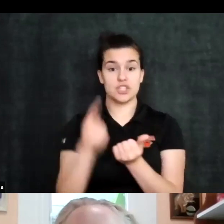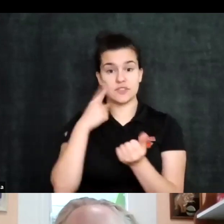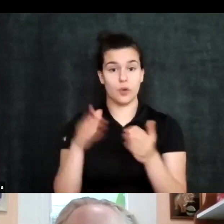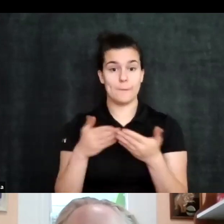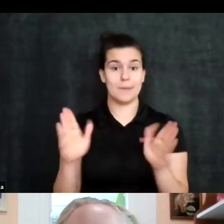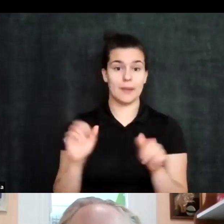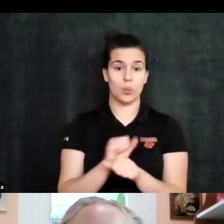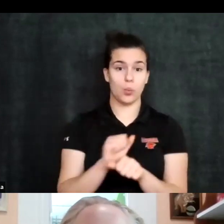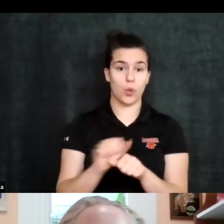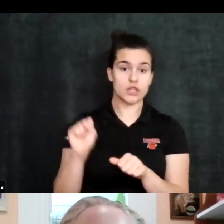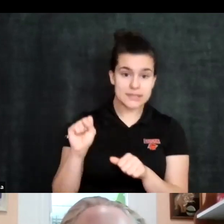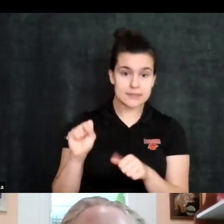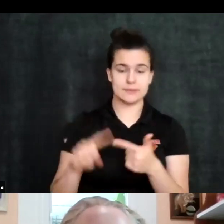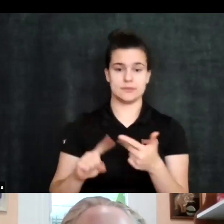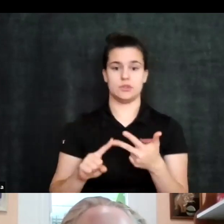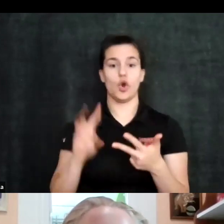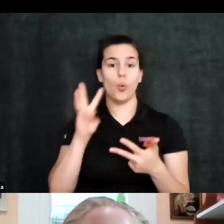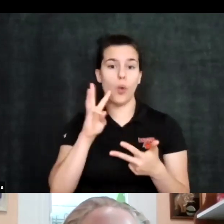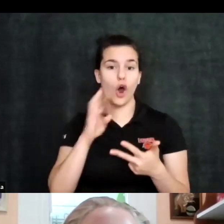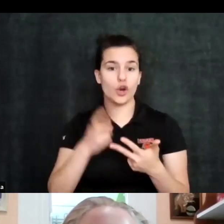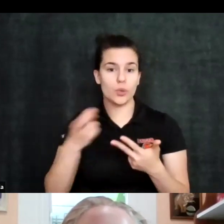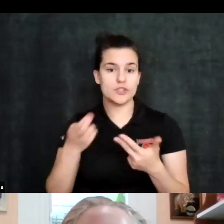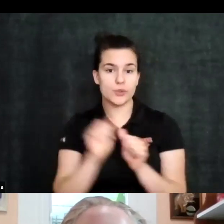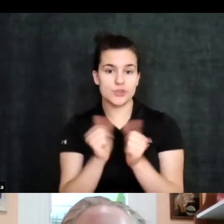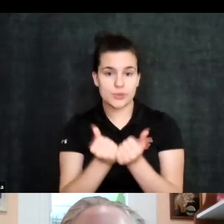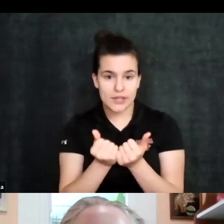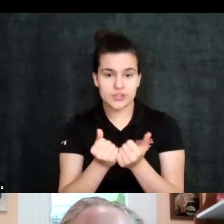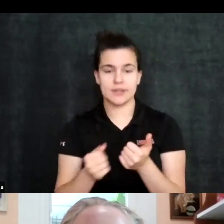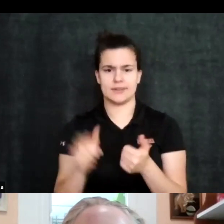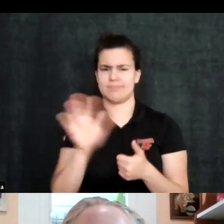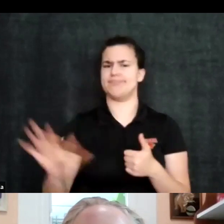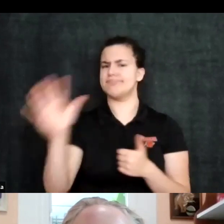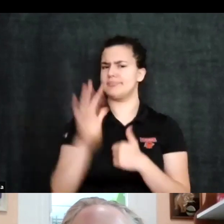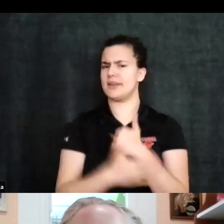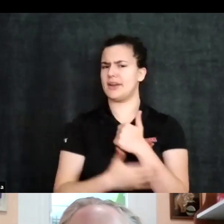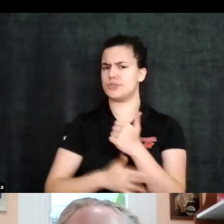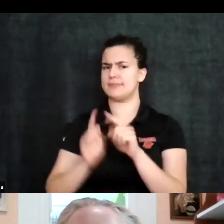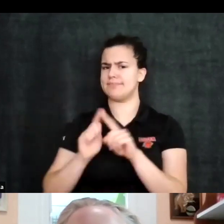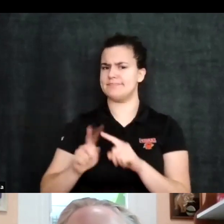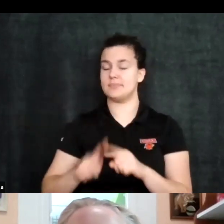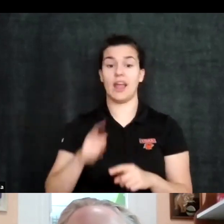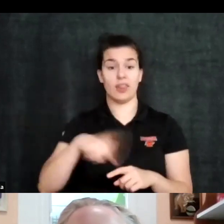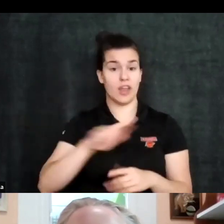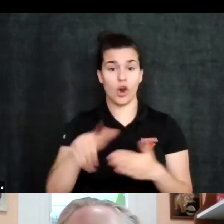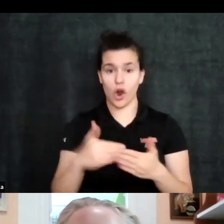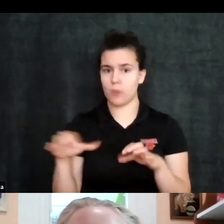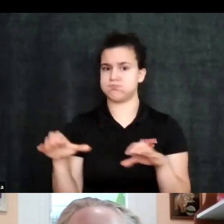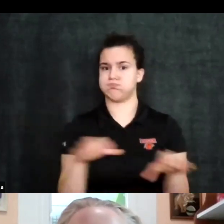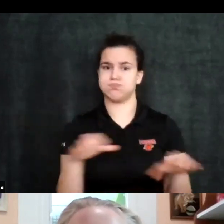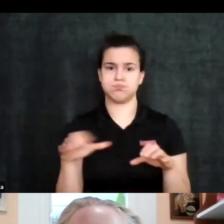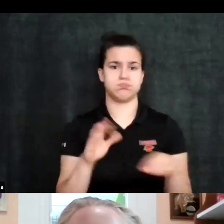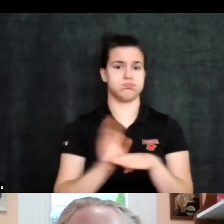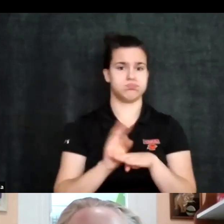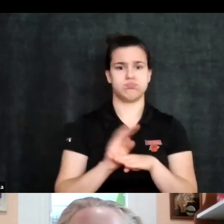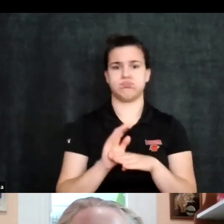works. There's a lot of water resource associations in all in the country, and they're very active, and they like